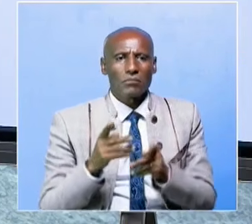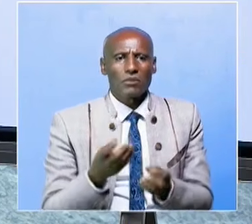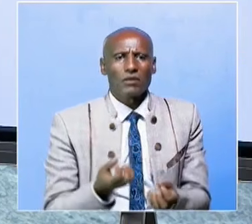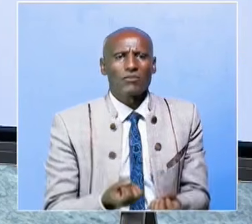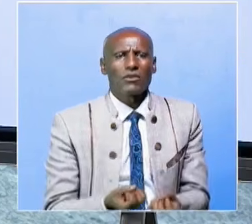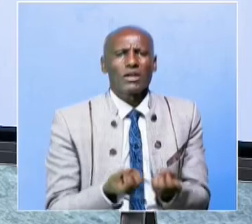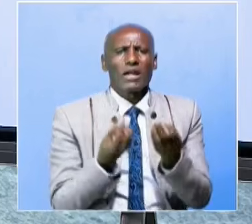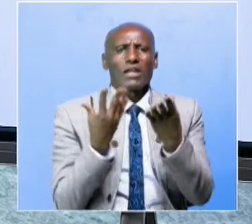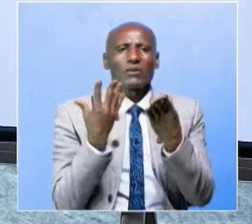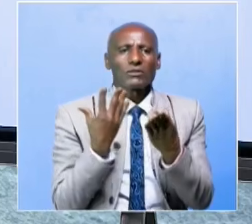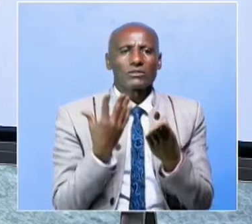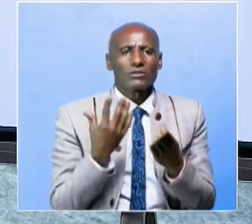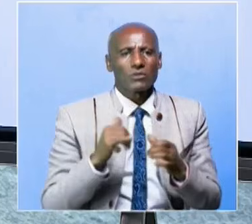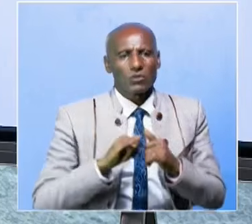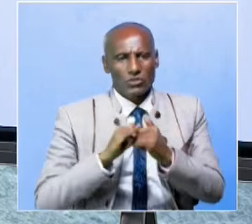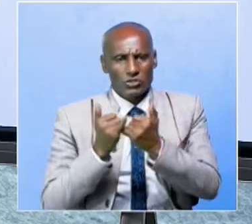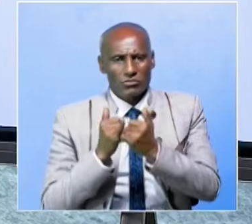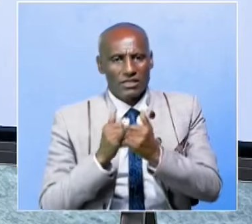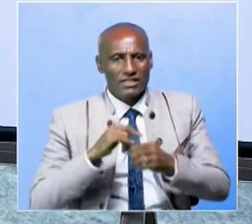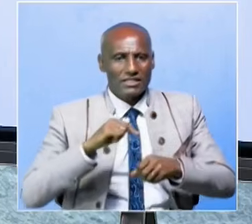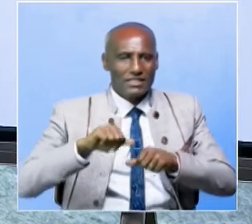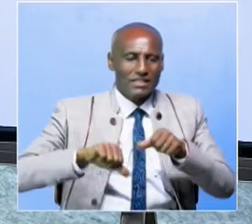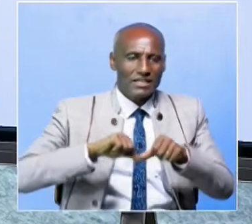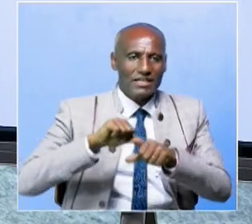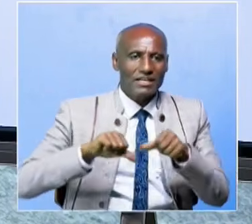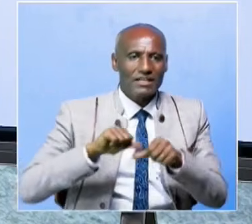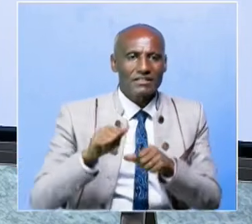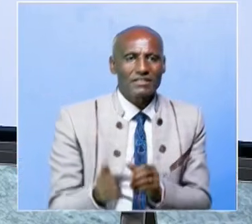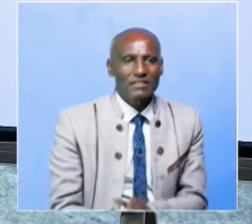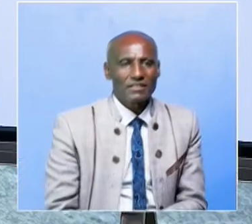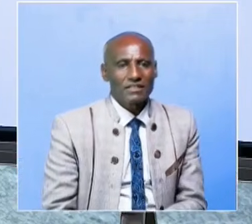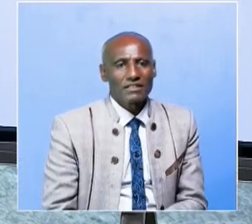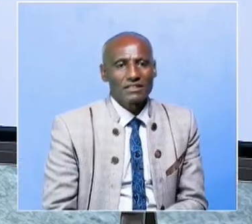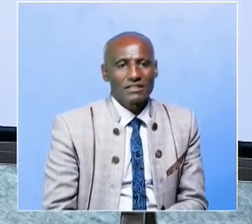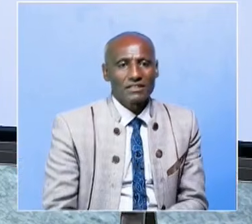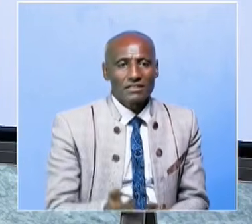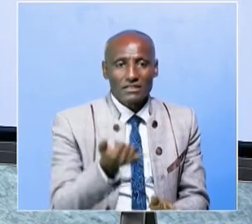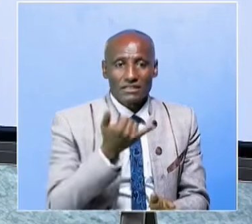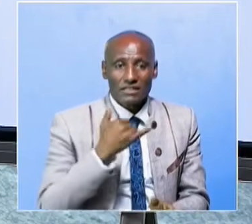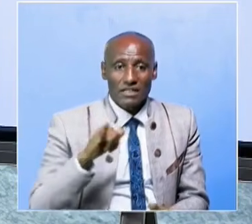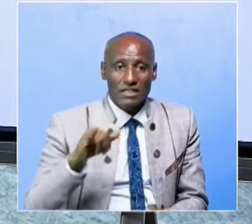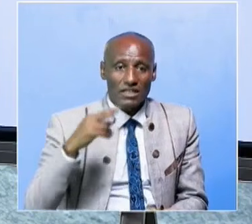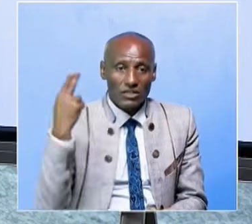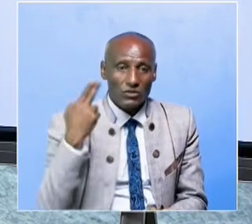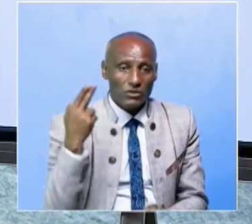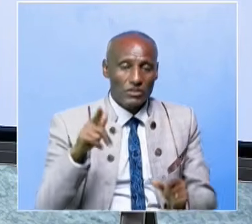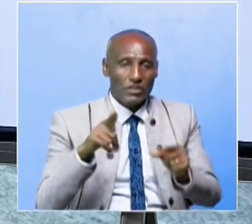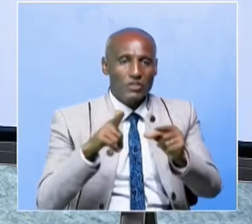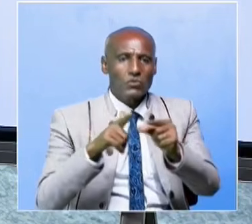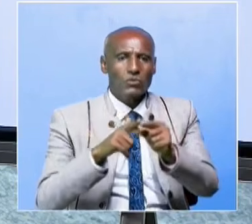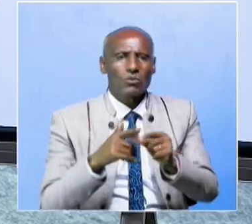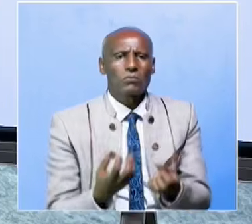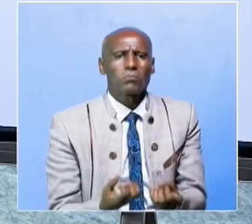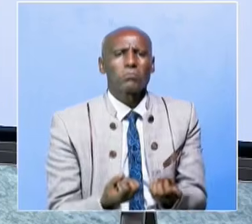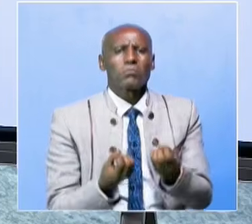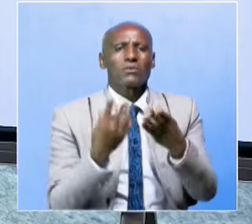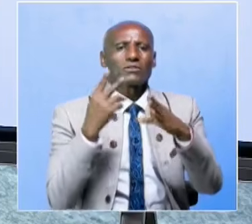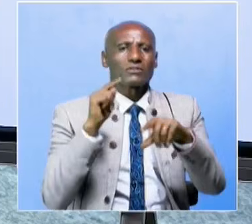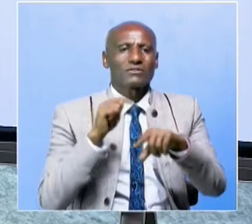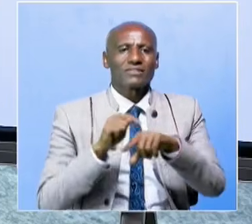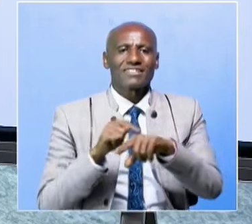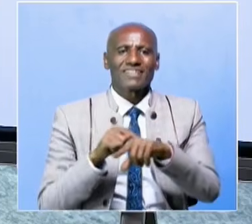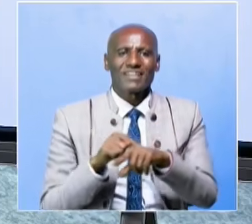in gymnastics areas or gymnasiums. They use this word a lot. They will tell you